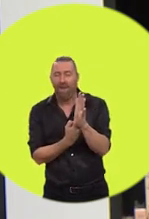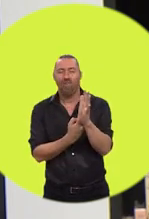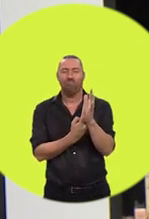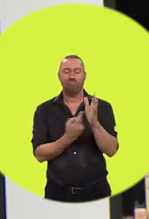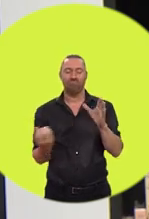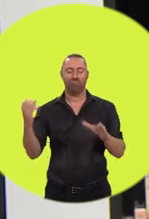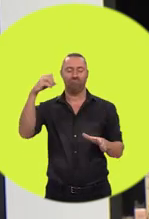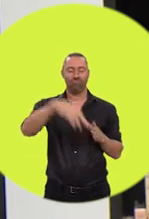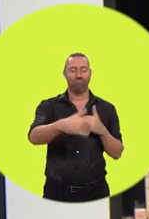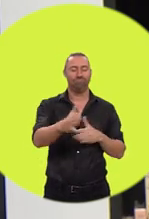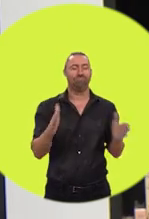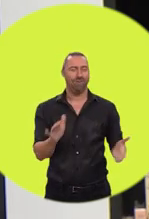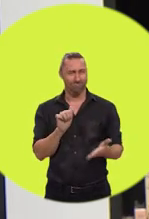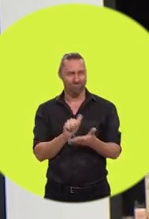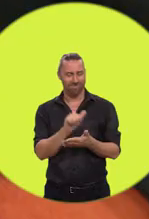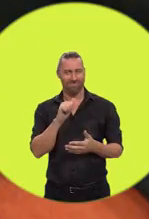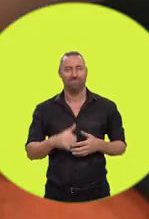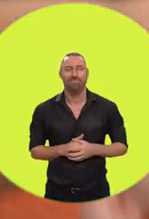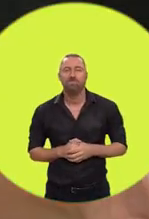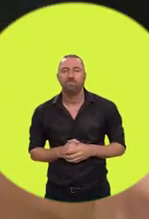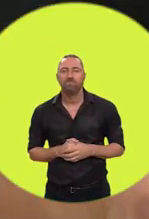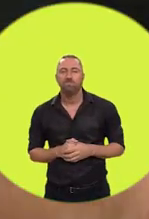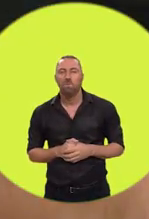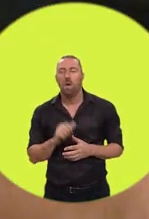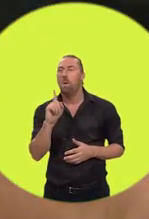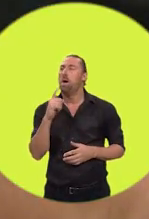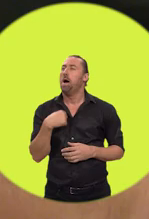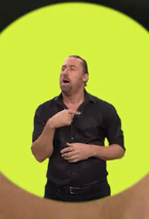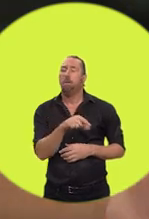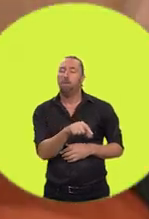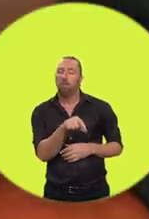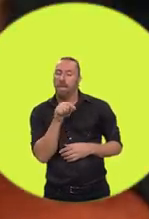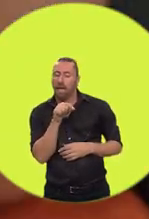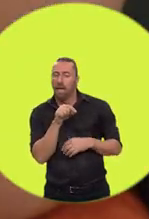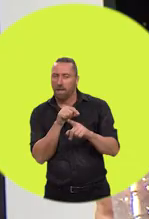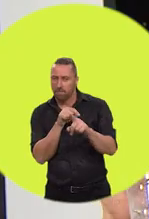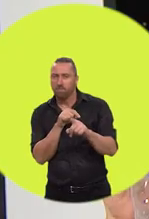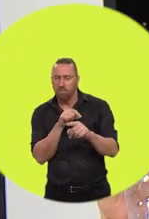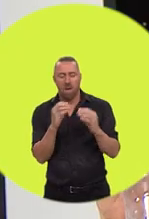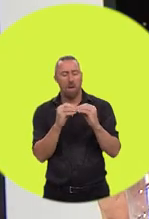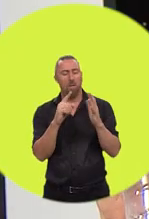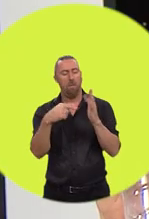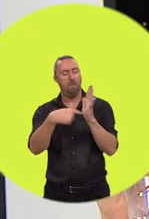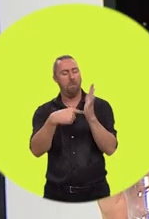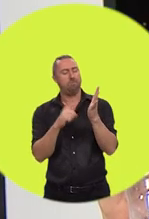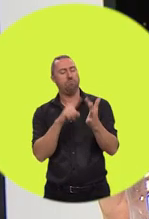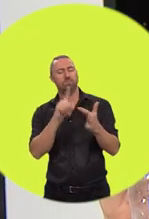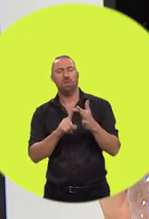Yep, into the box it goes. How about, listen carefully, a